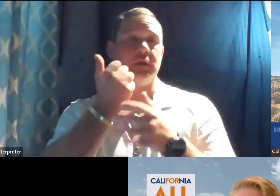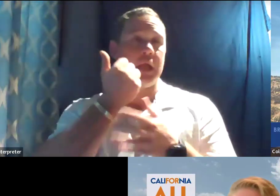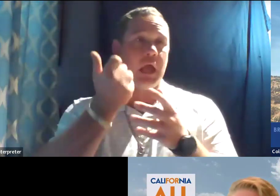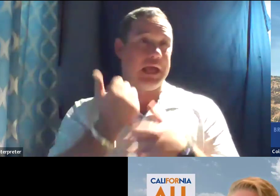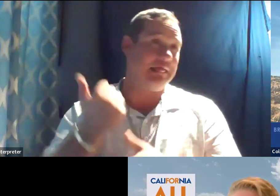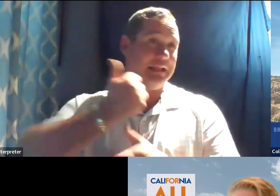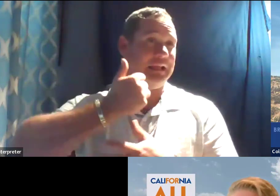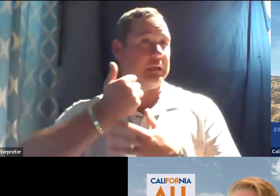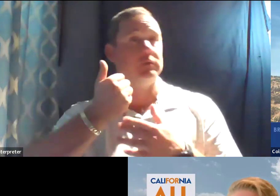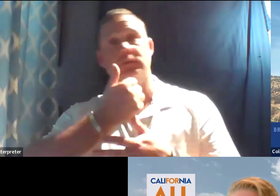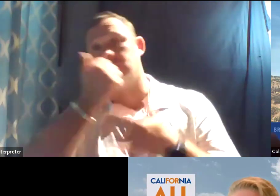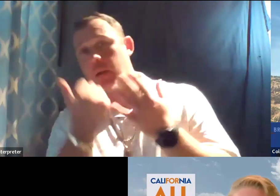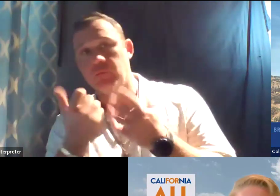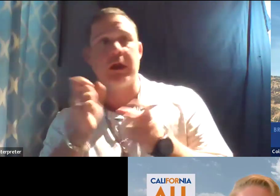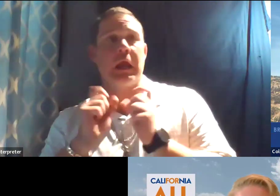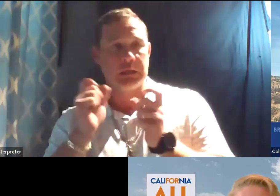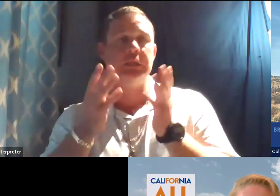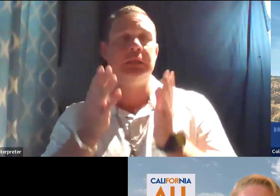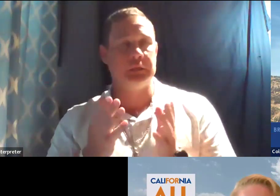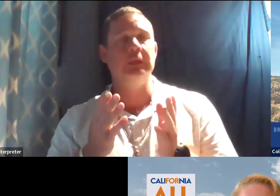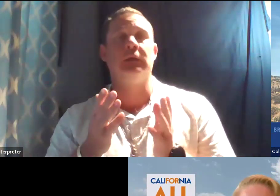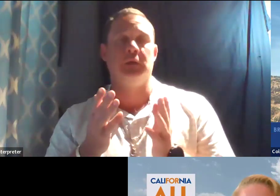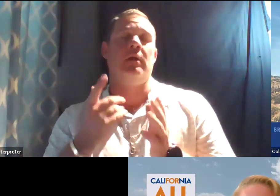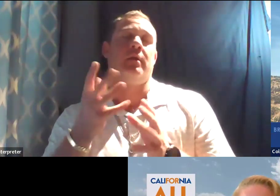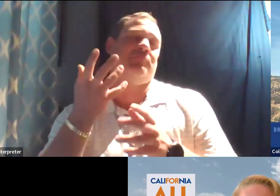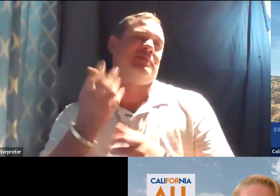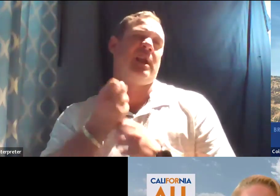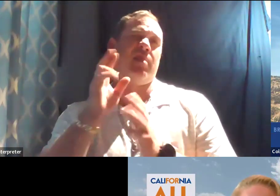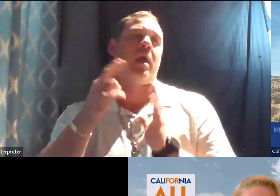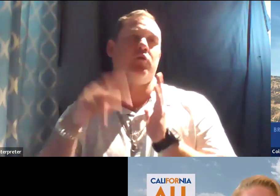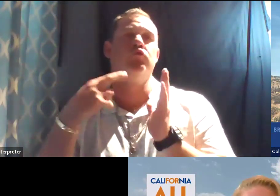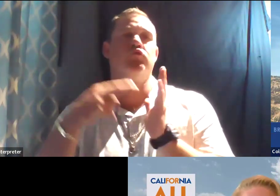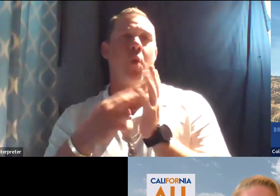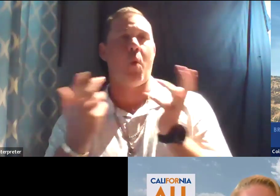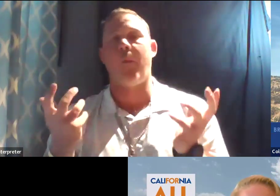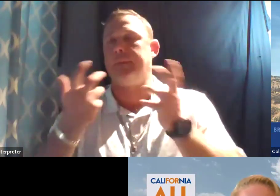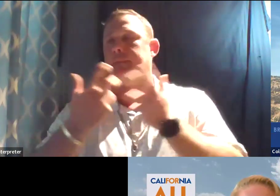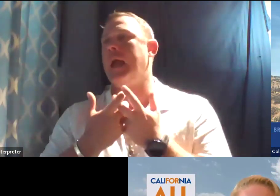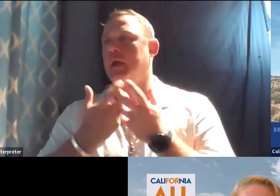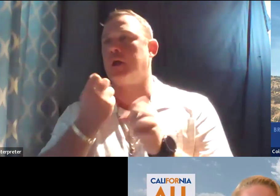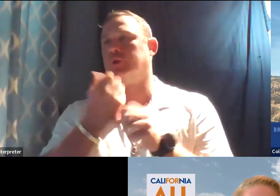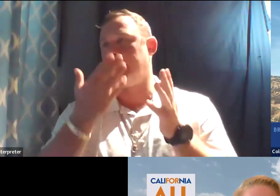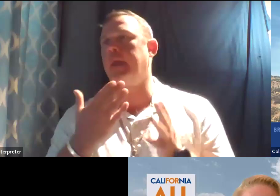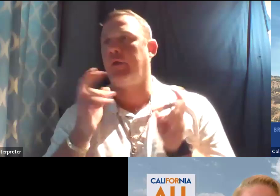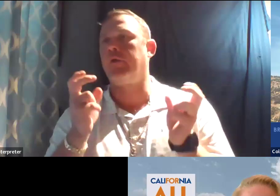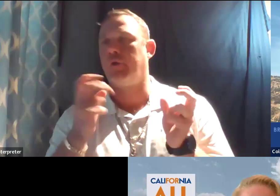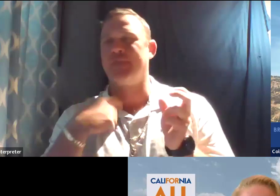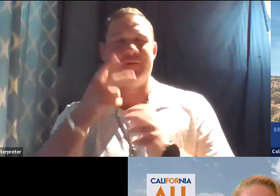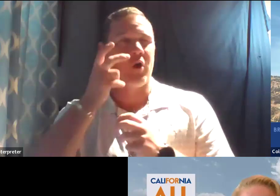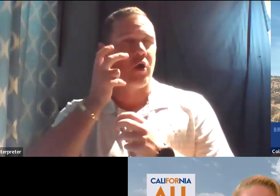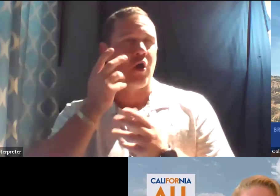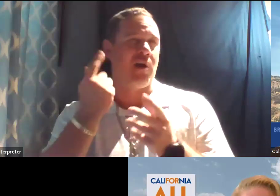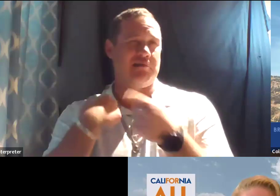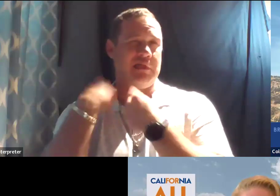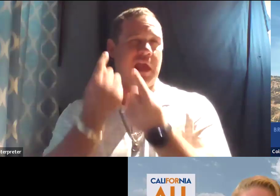and further, sort of take on the role of matchmaking, particularly as we've heard in the last couple meetings